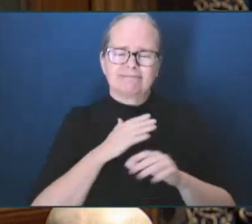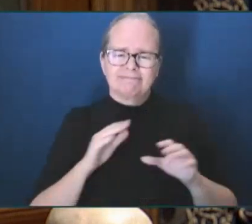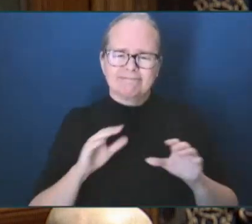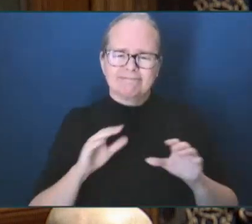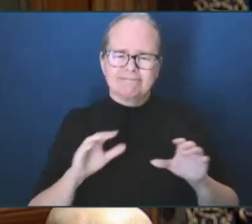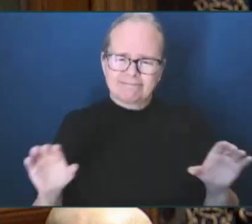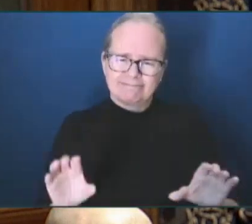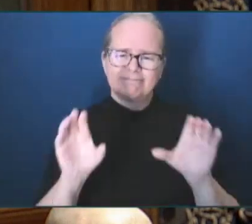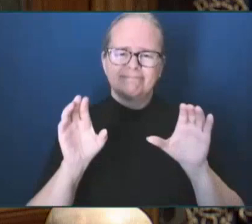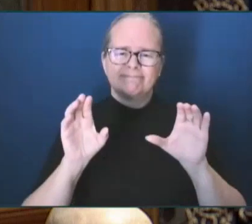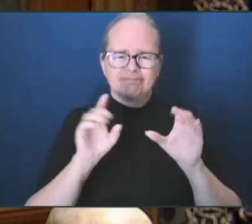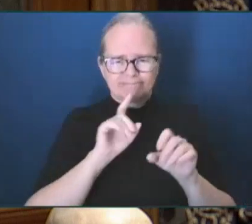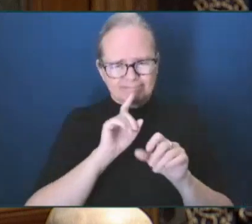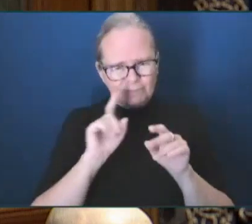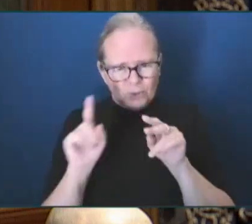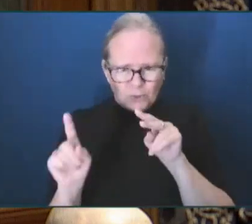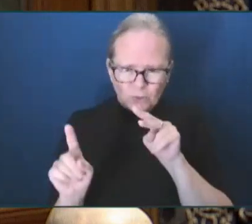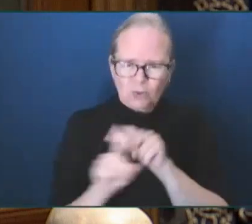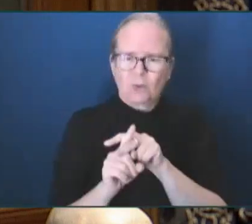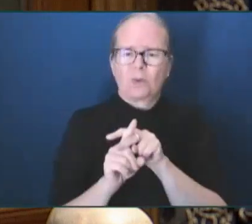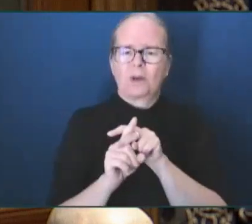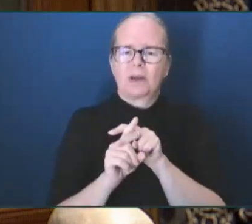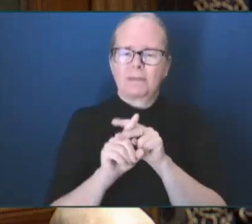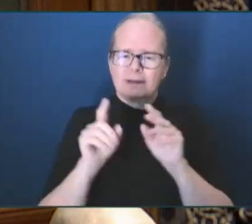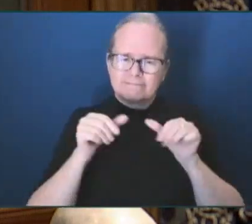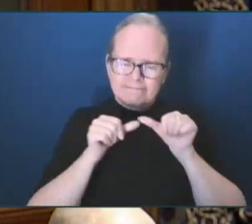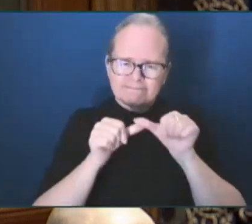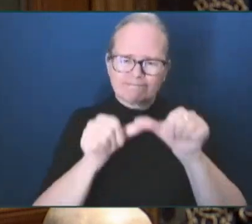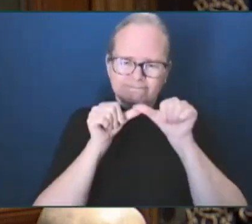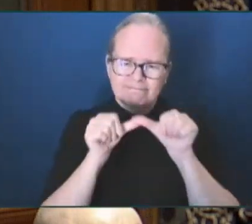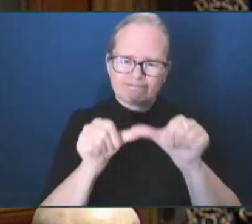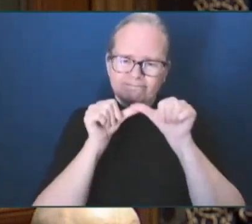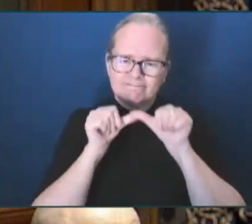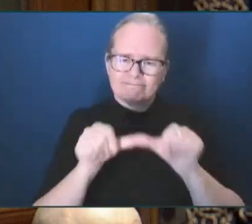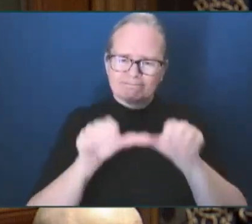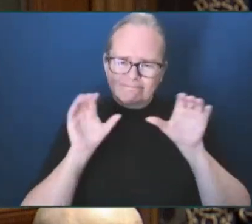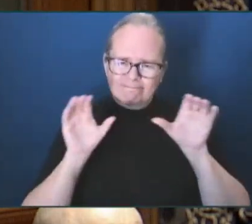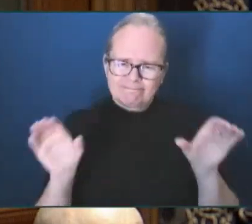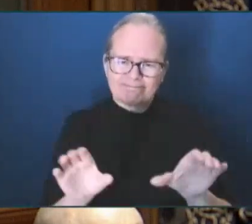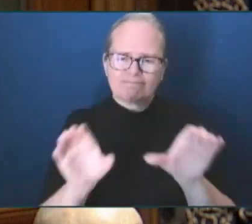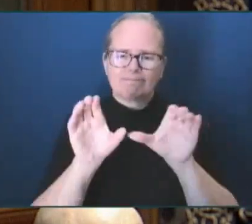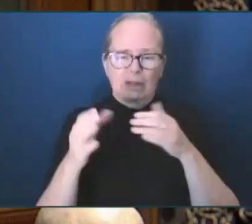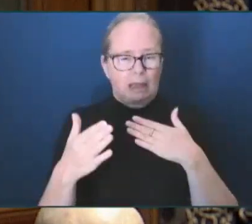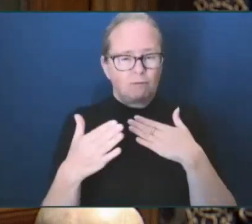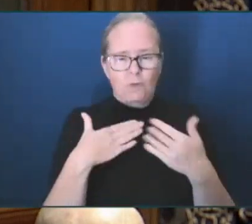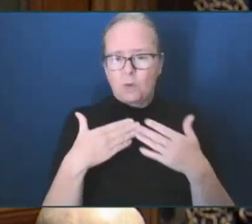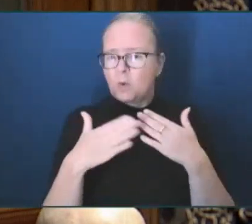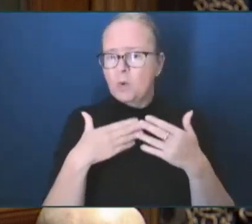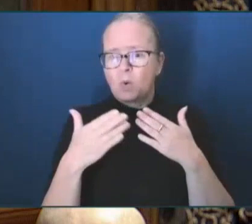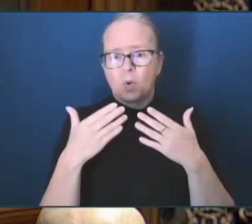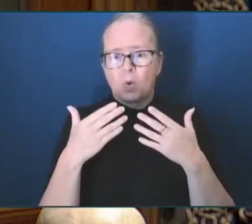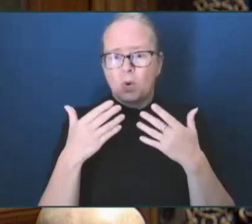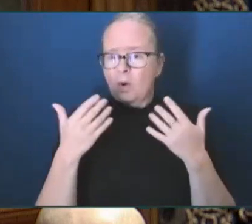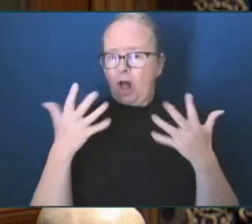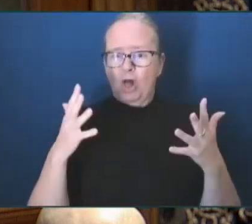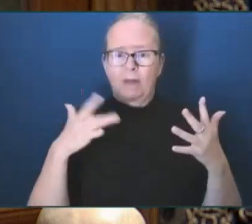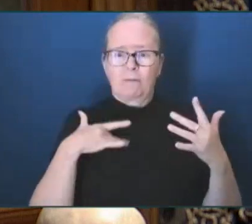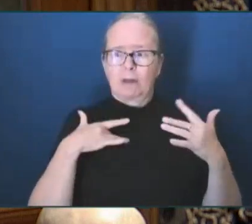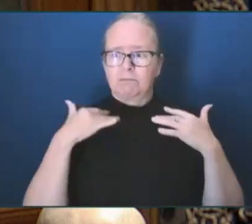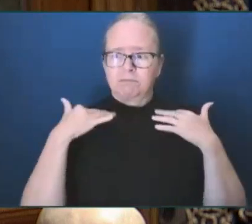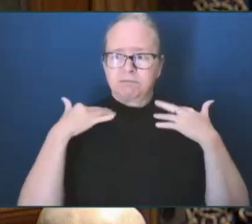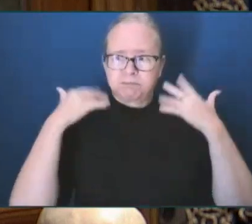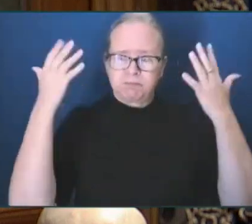on short-staffed units and are already struggling with burnout feel when they're asked to lean in even